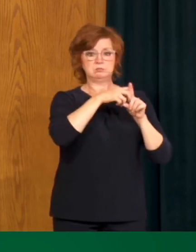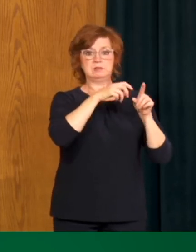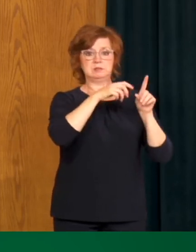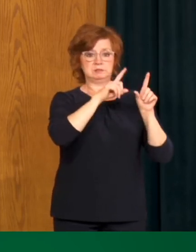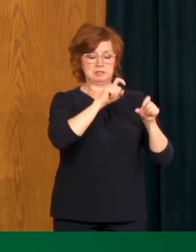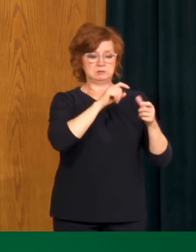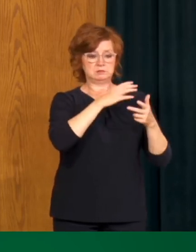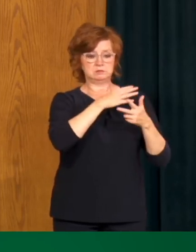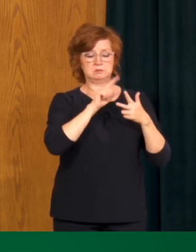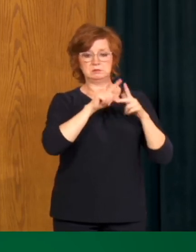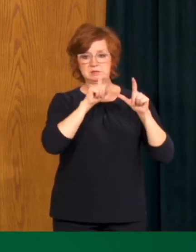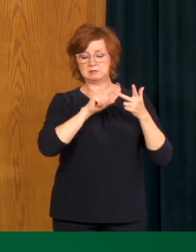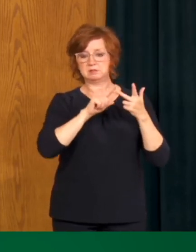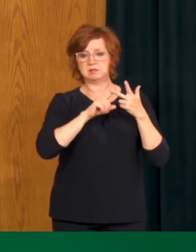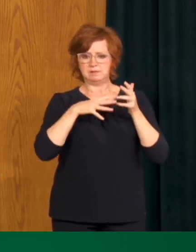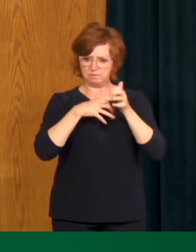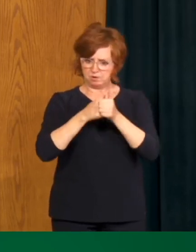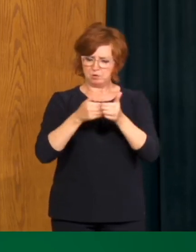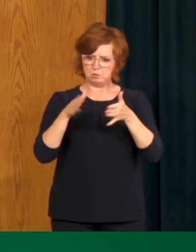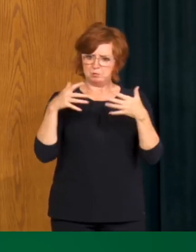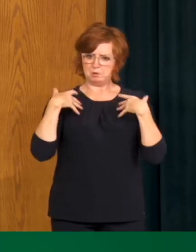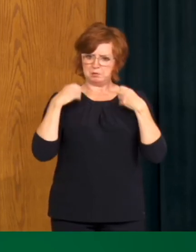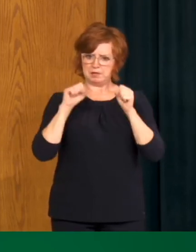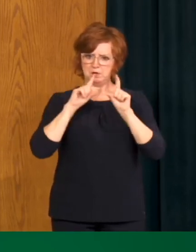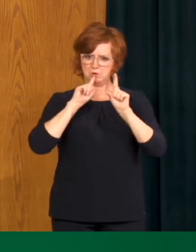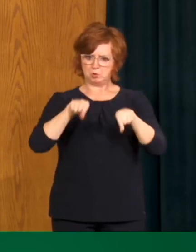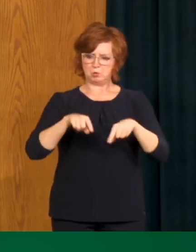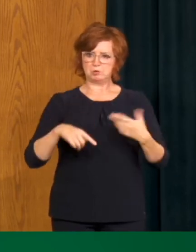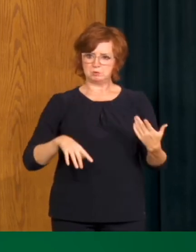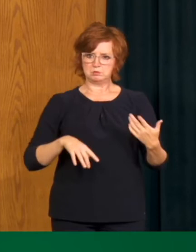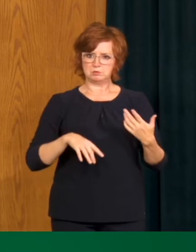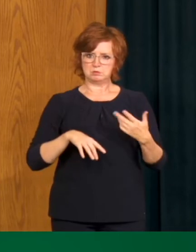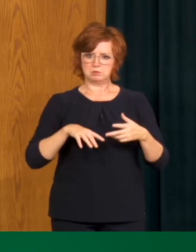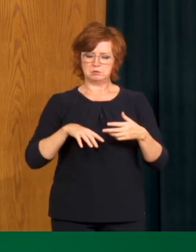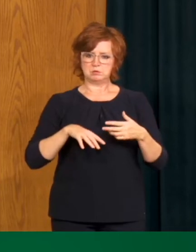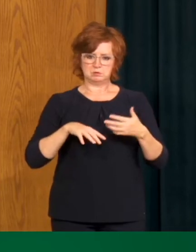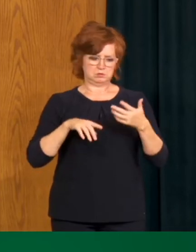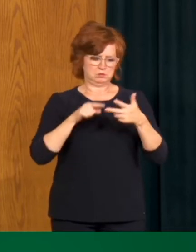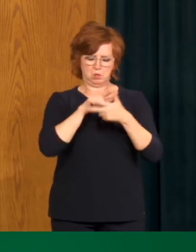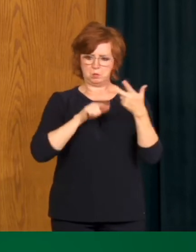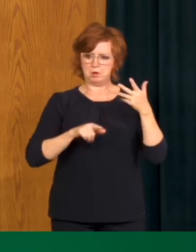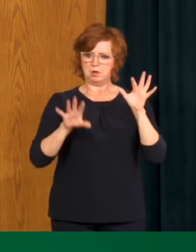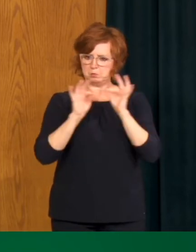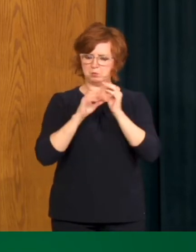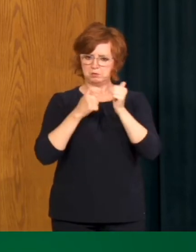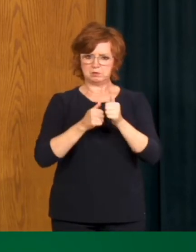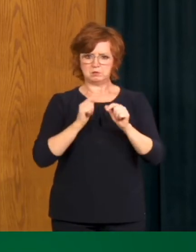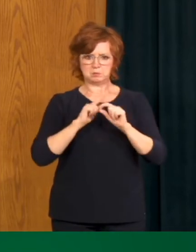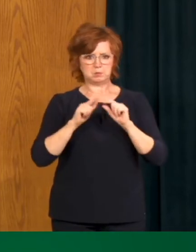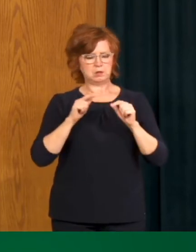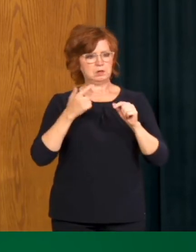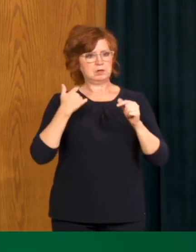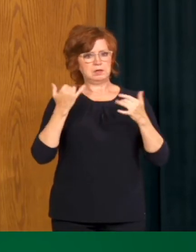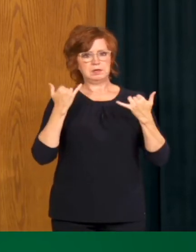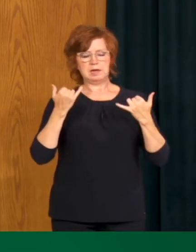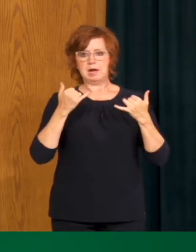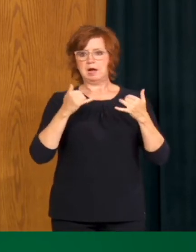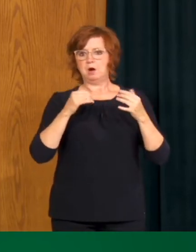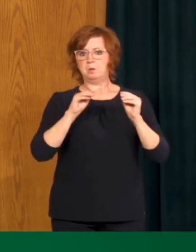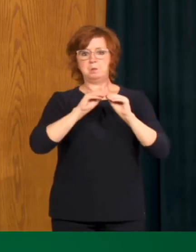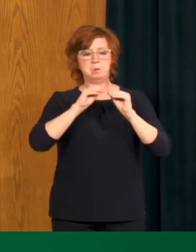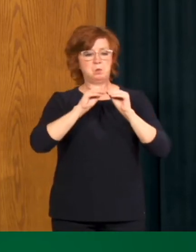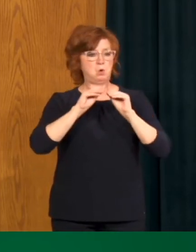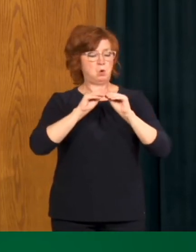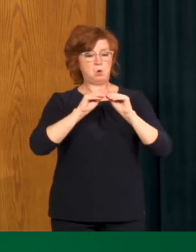So as we've opened things up and have changed the rules, I'm not sure there's more lack of adherence, or it's just simply a matter of the fact that we've changed the